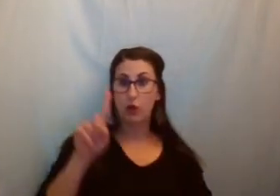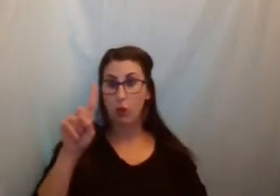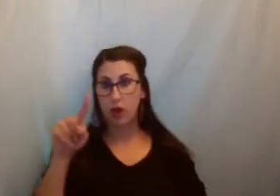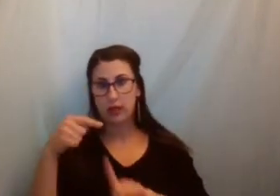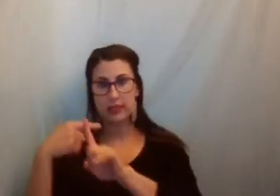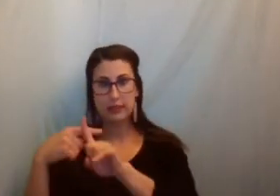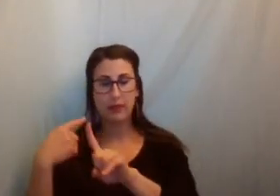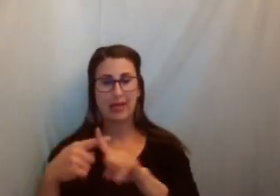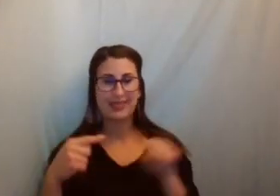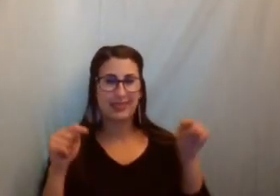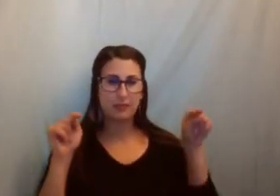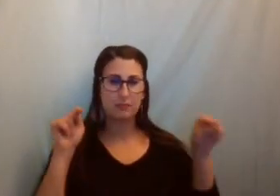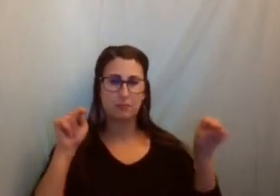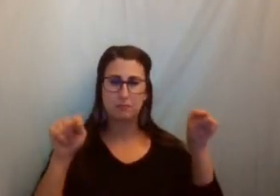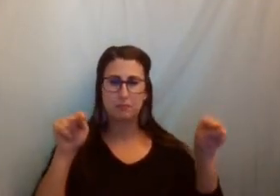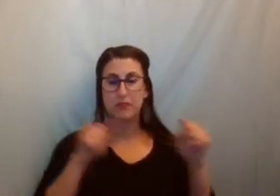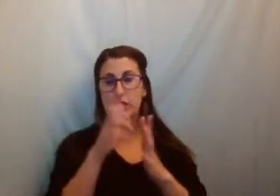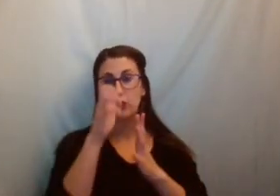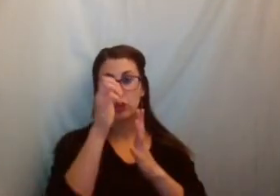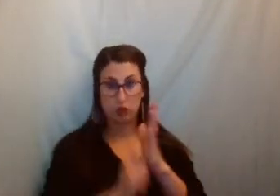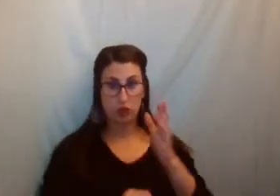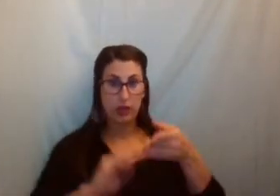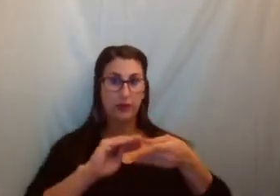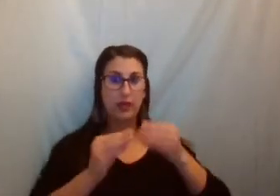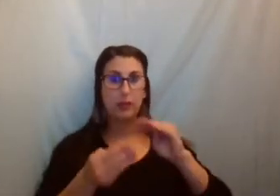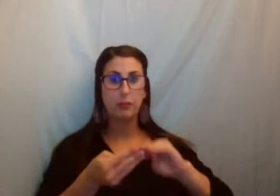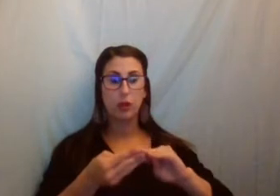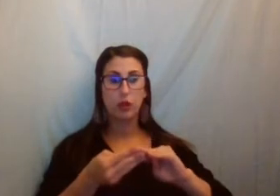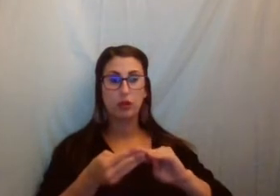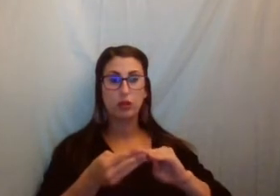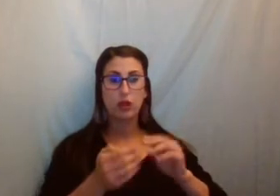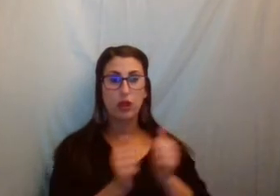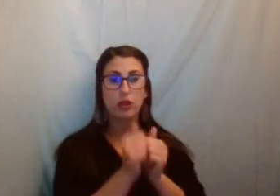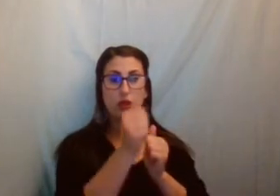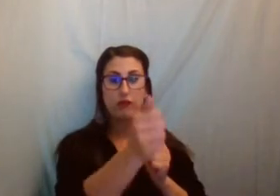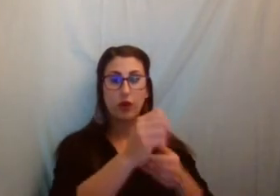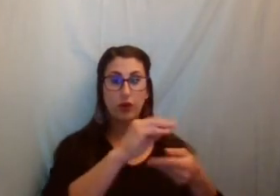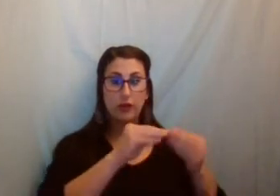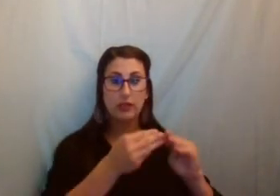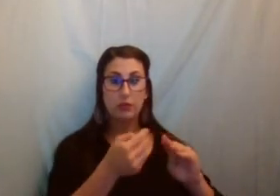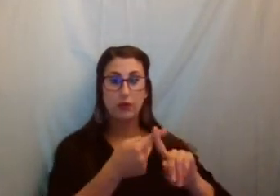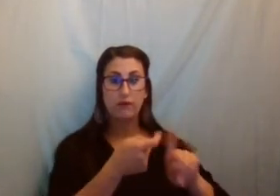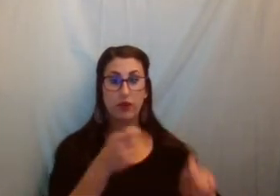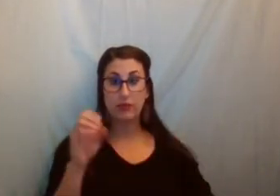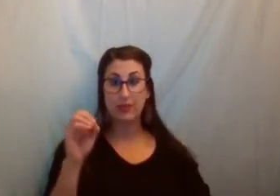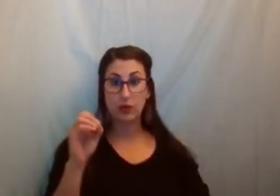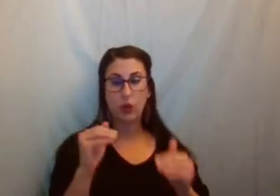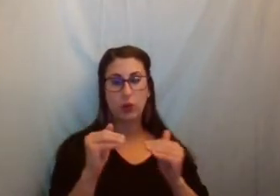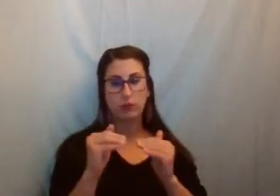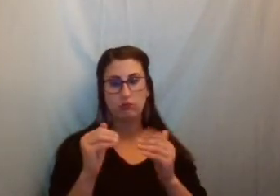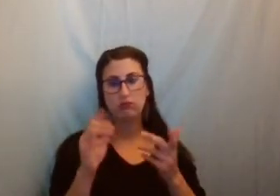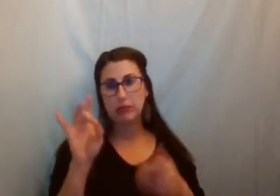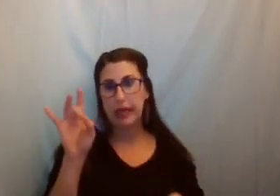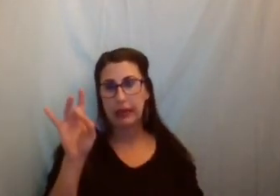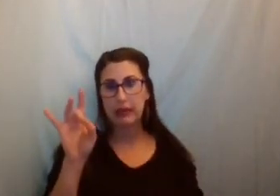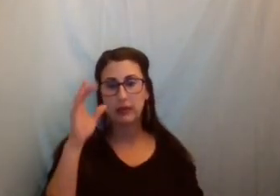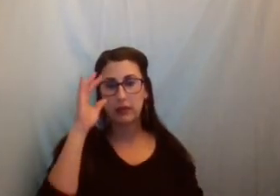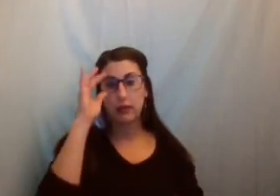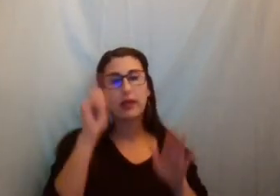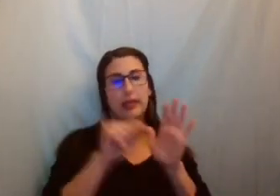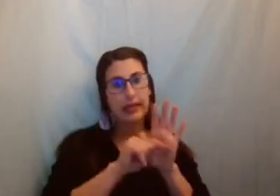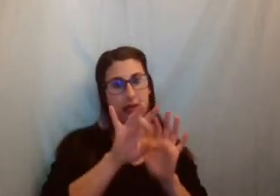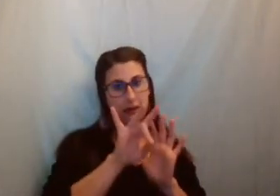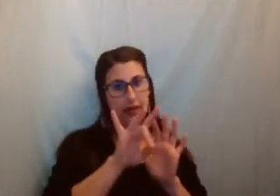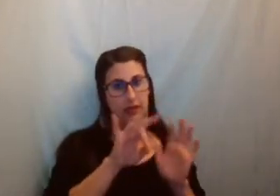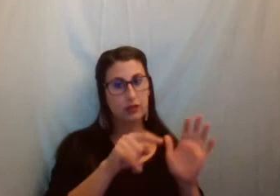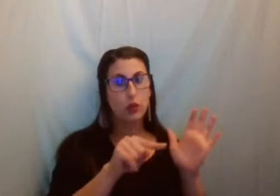other is positive. So you got to subtract the numbers. The furthest number from 0 is negative 8. So that's